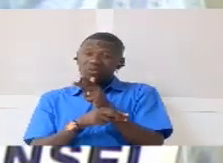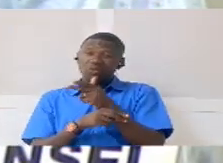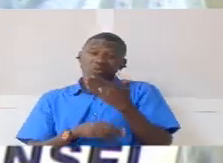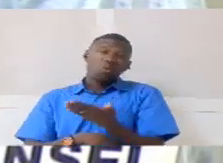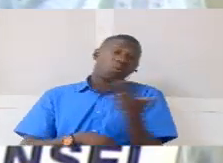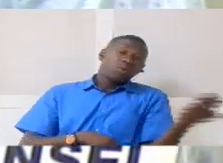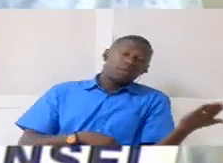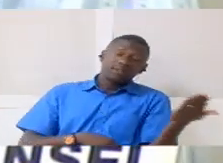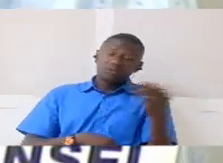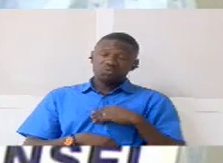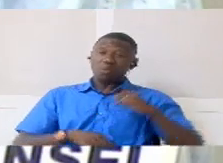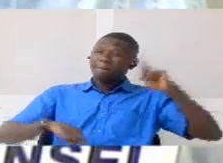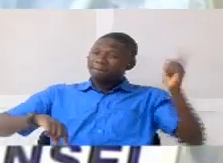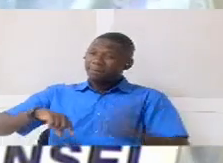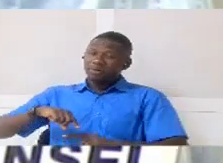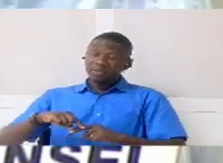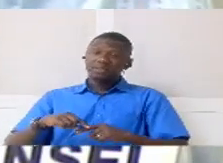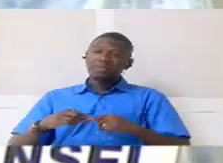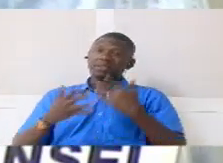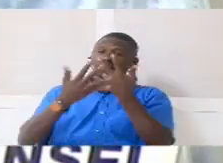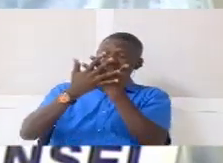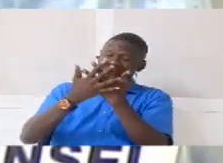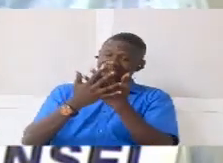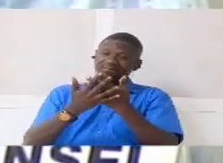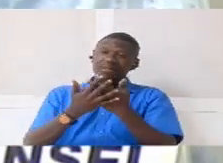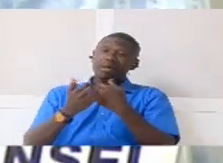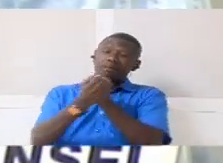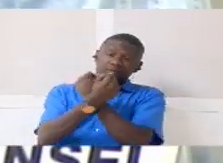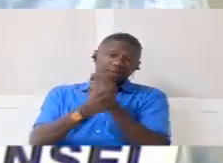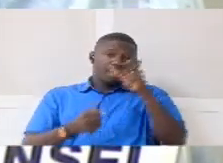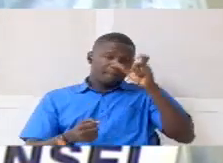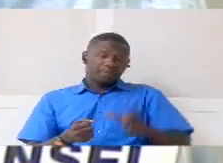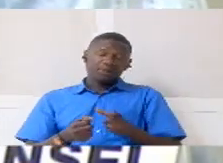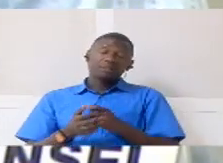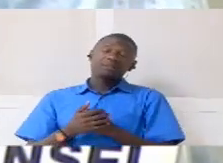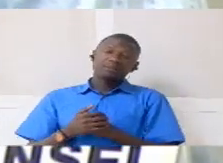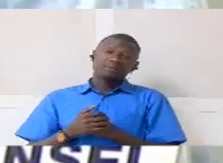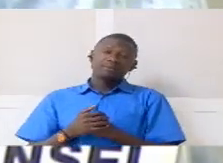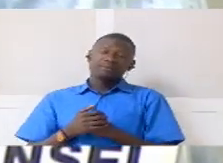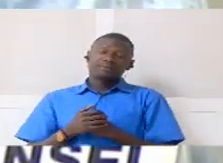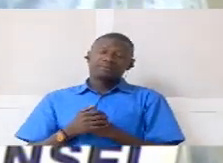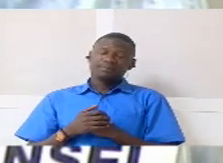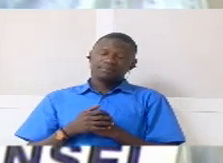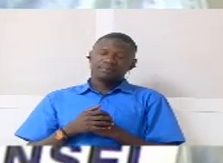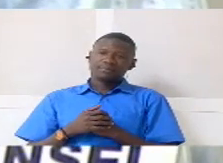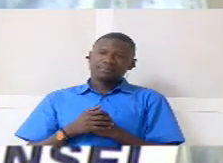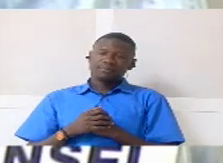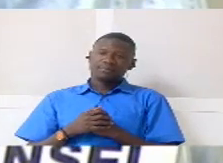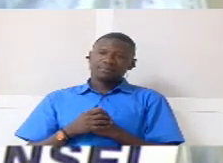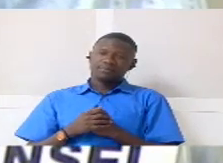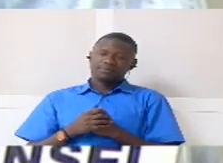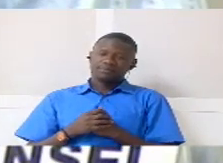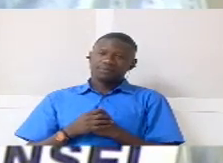to punish prisoners and the bad conditions of that wing. Bunda me kafai security wing wole mtankada bunda membe